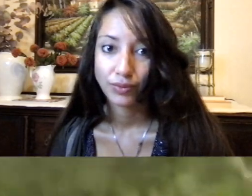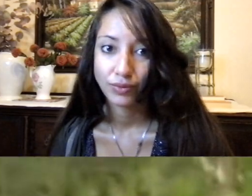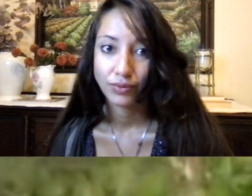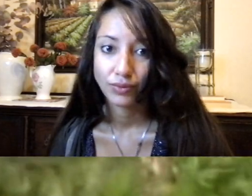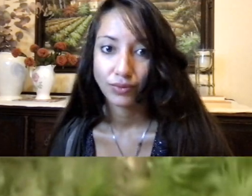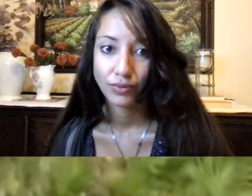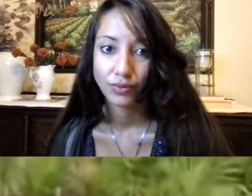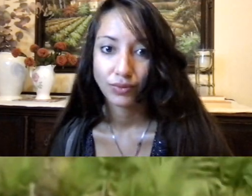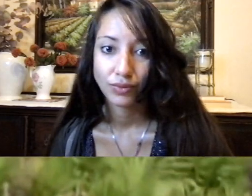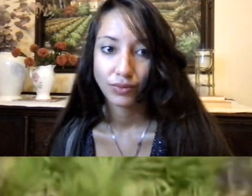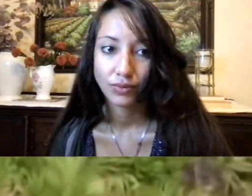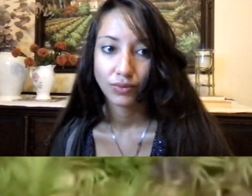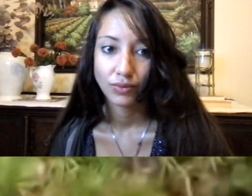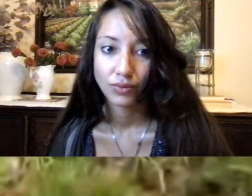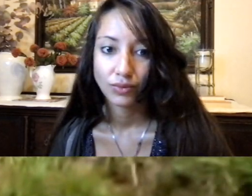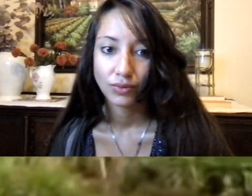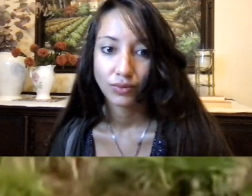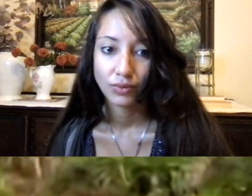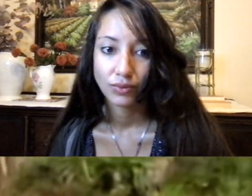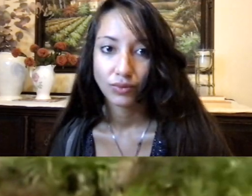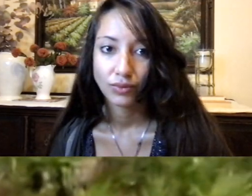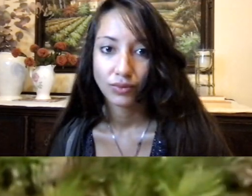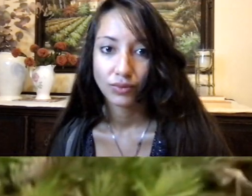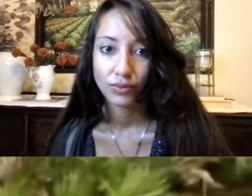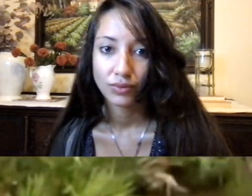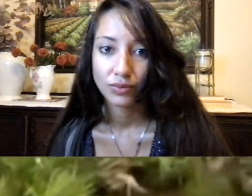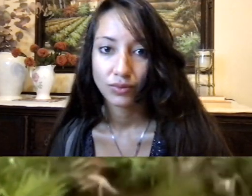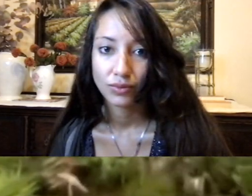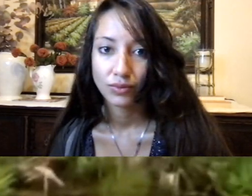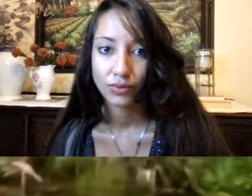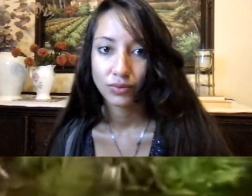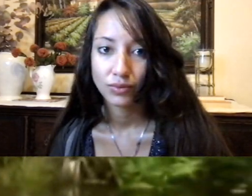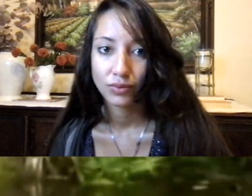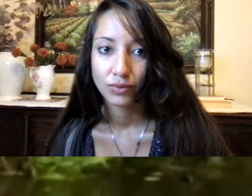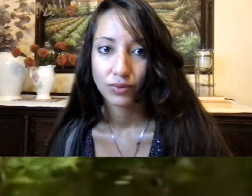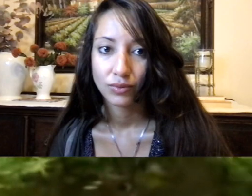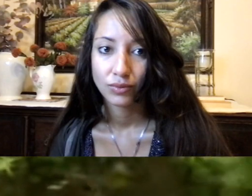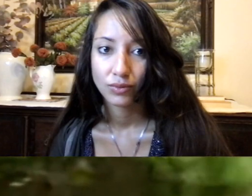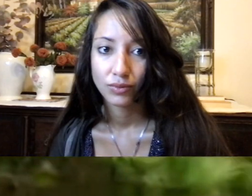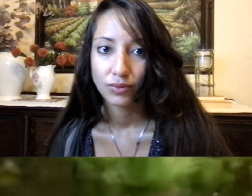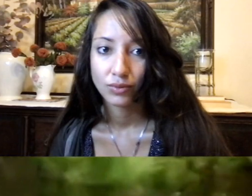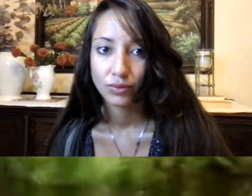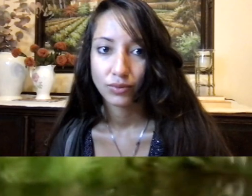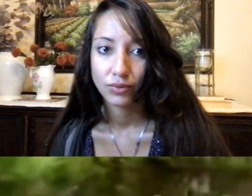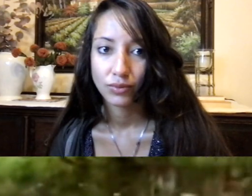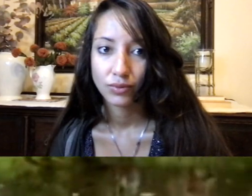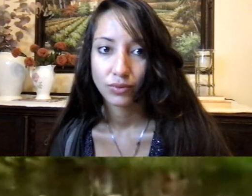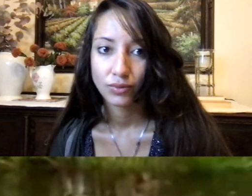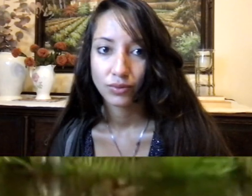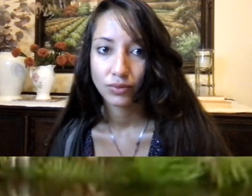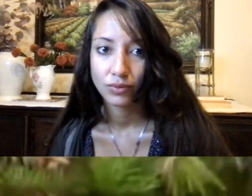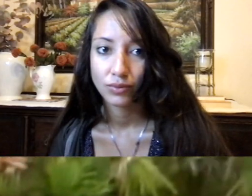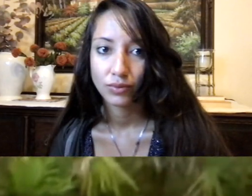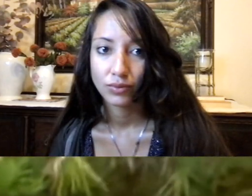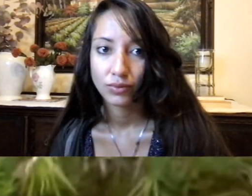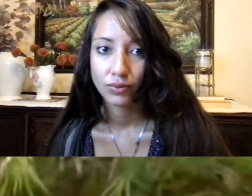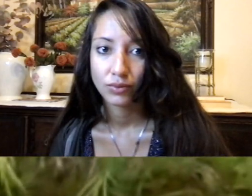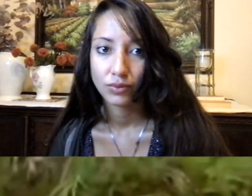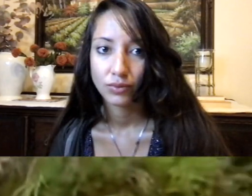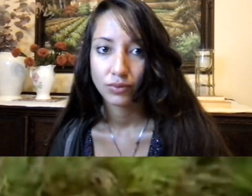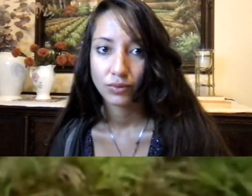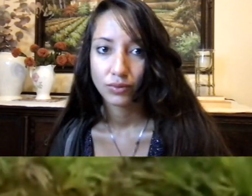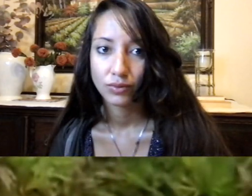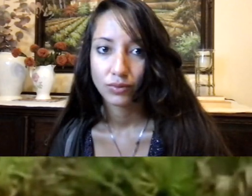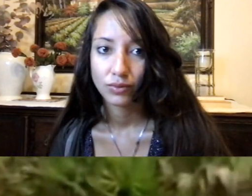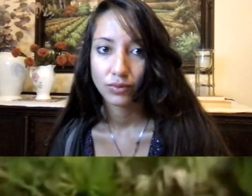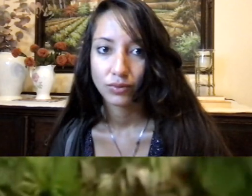either. So we're going to stay out here, keep riding around, getting a closer look at some of this damage to the homes, boats, cars in the area, and then we'll bring it to you and